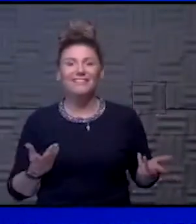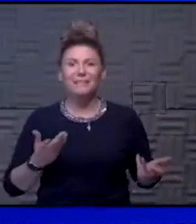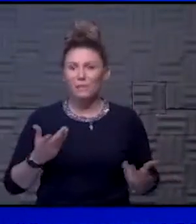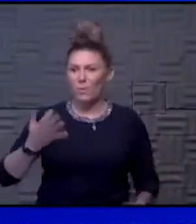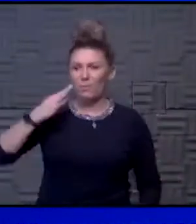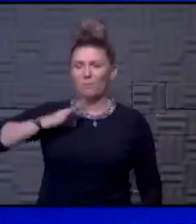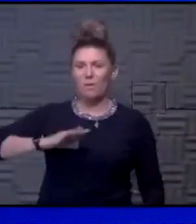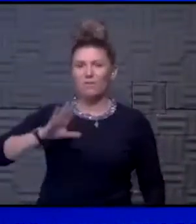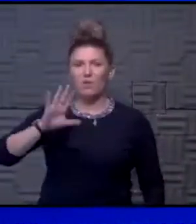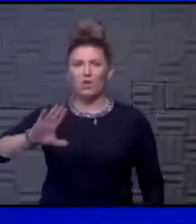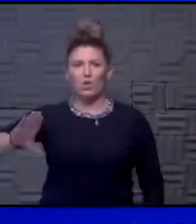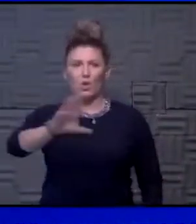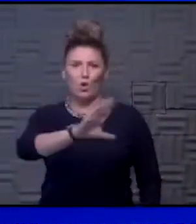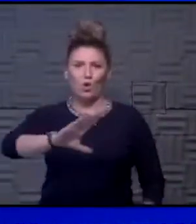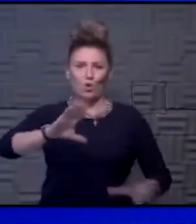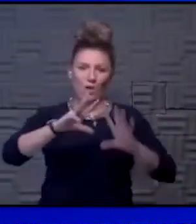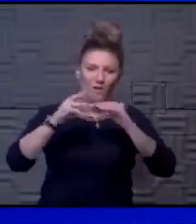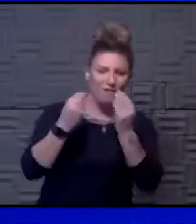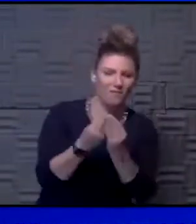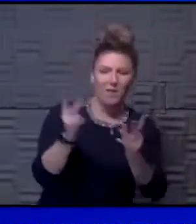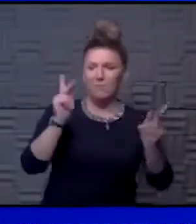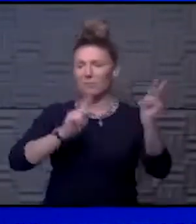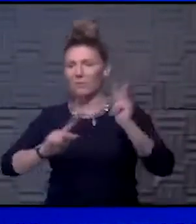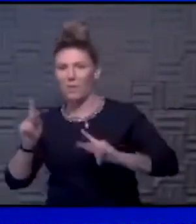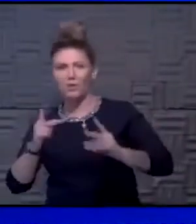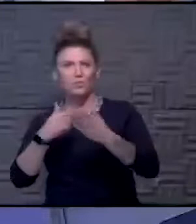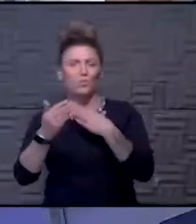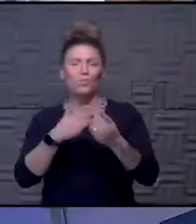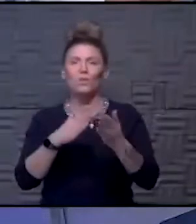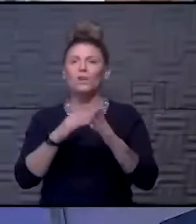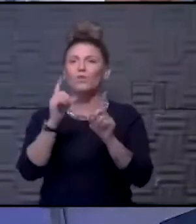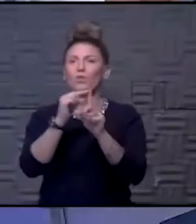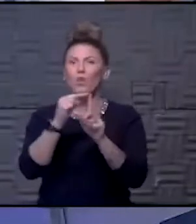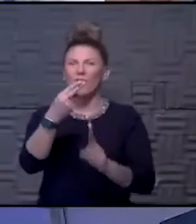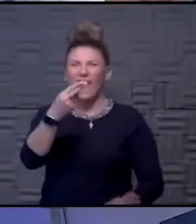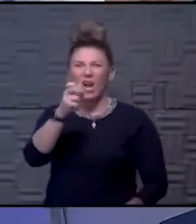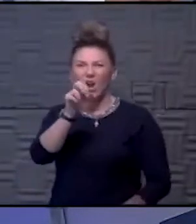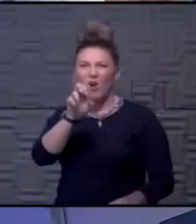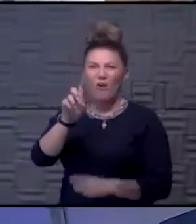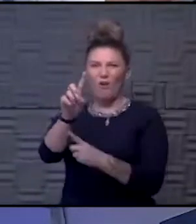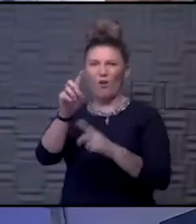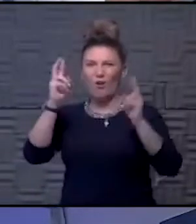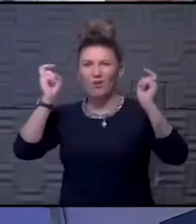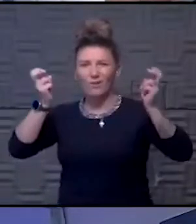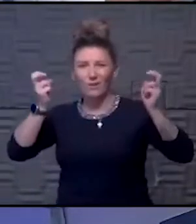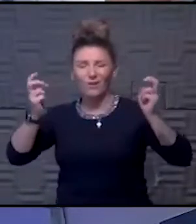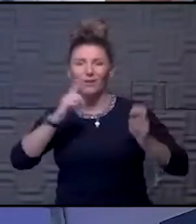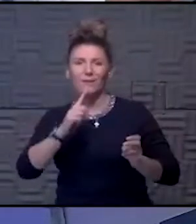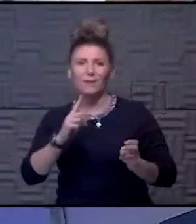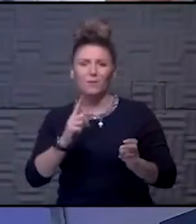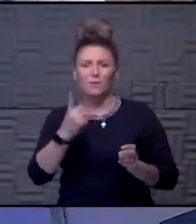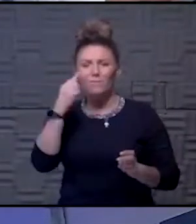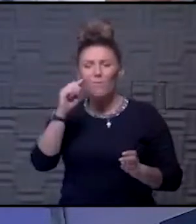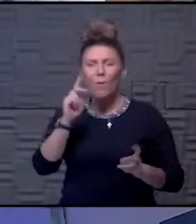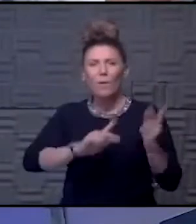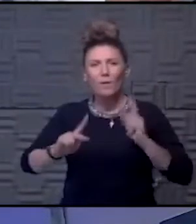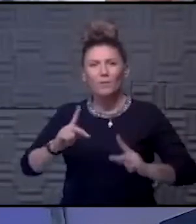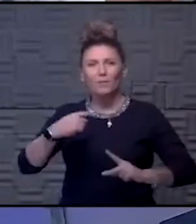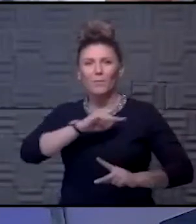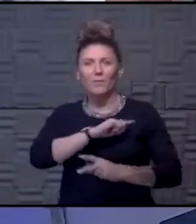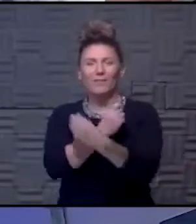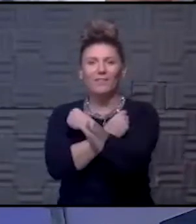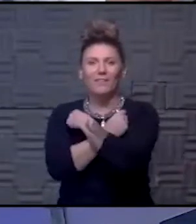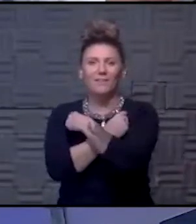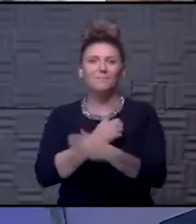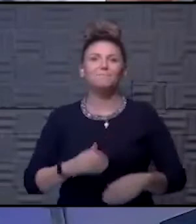your herd, your community, your population, whatever word it is you use. We're getting vaccinated for the ones we love, too, not just ourselves. Yes. Okay,